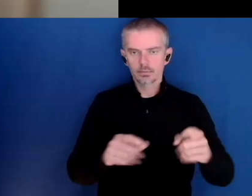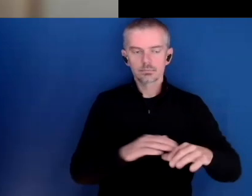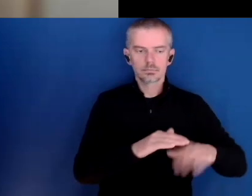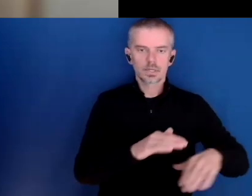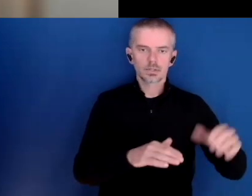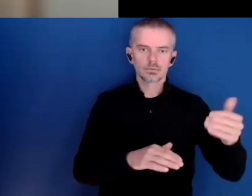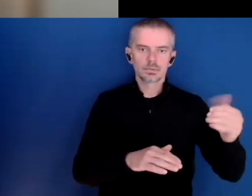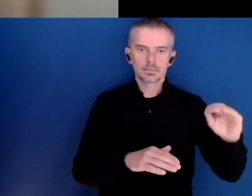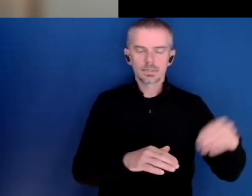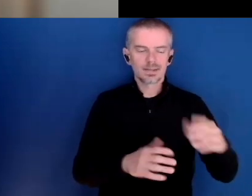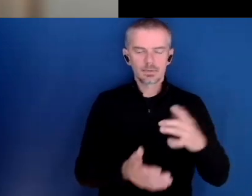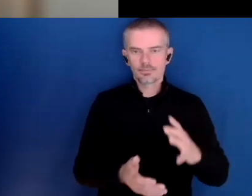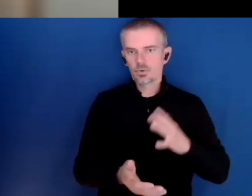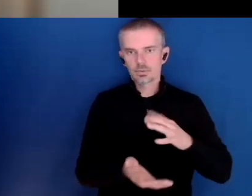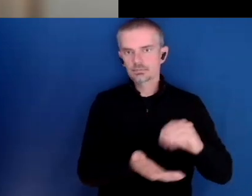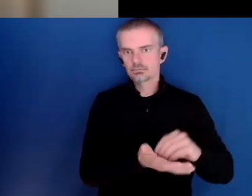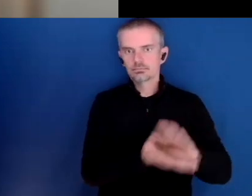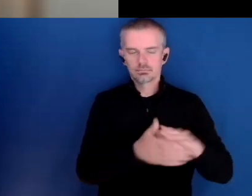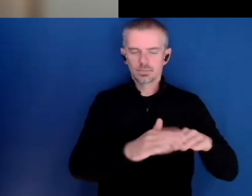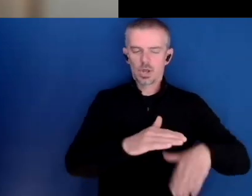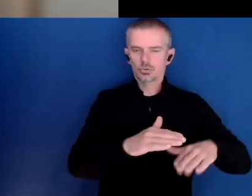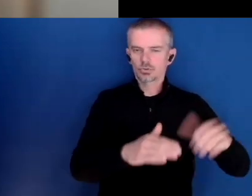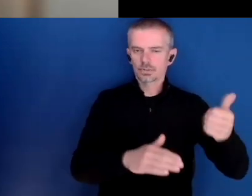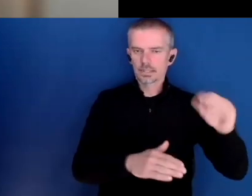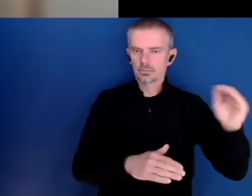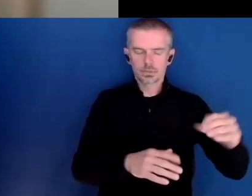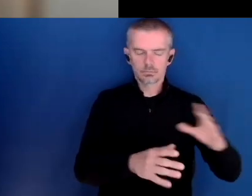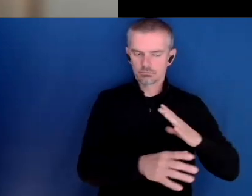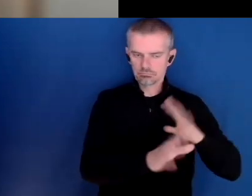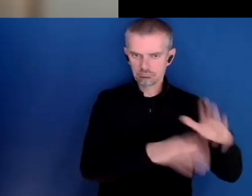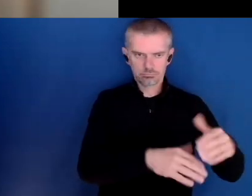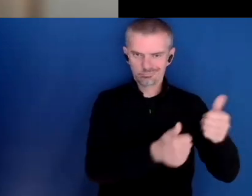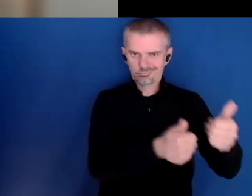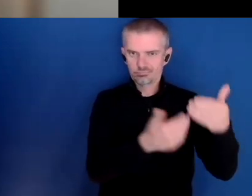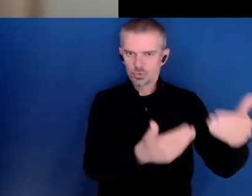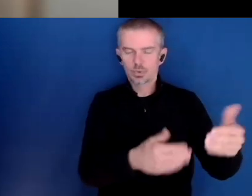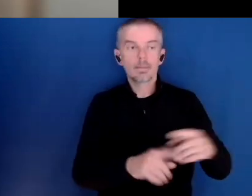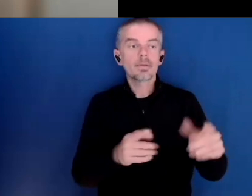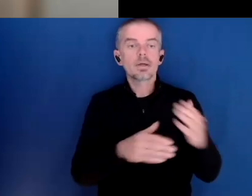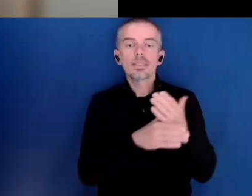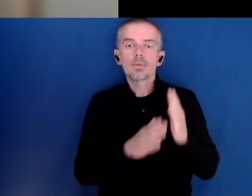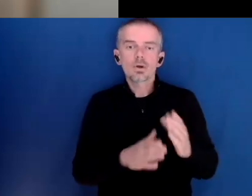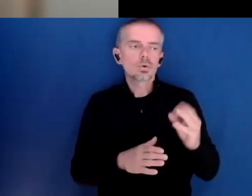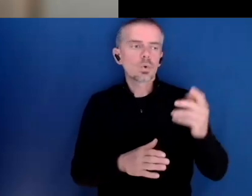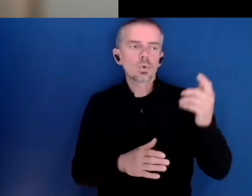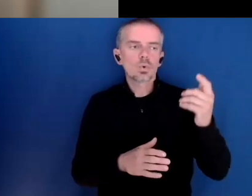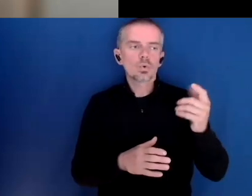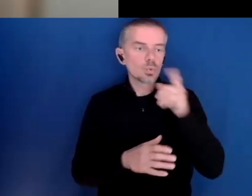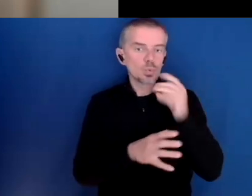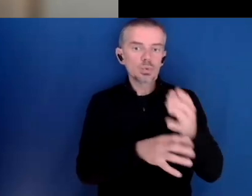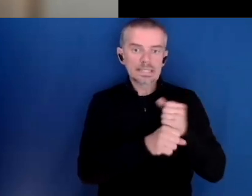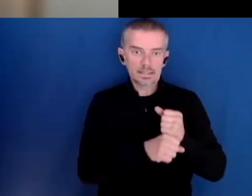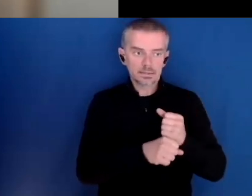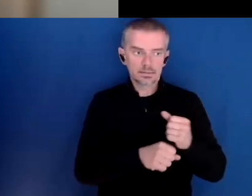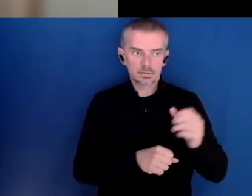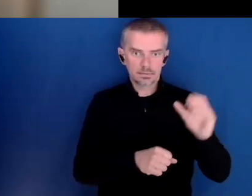be formally documented if it's within that 10%, but the partner or recipient must